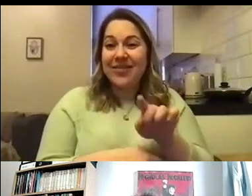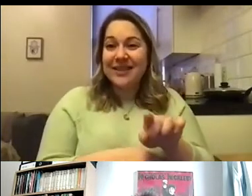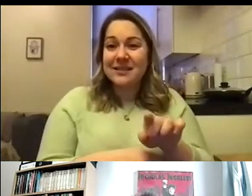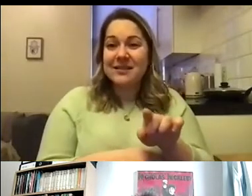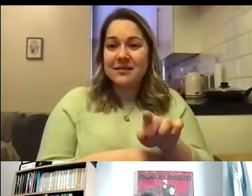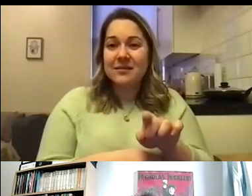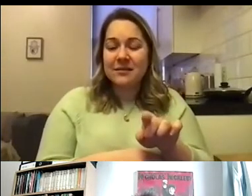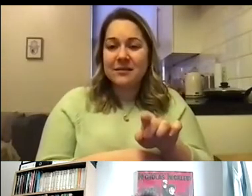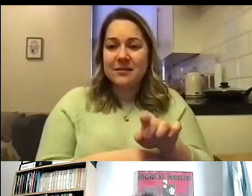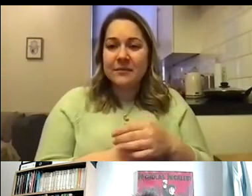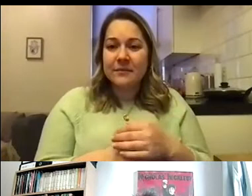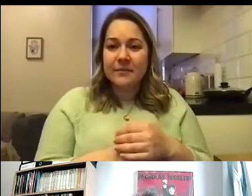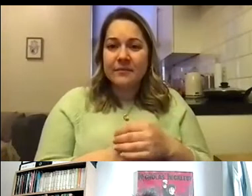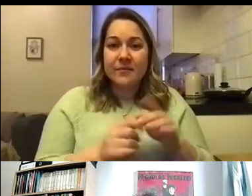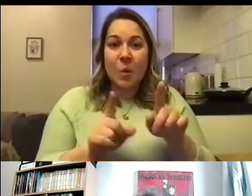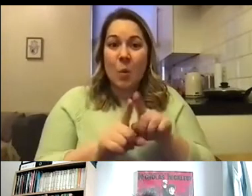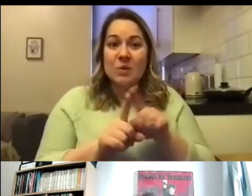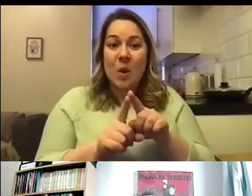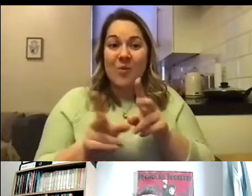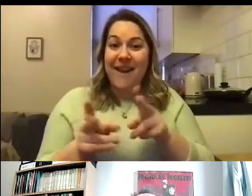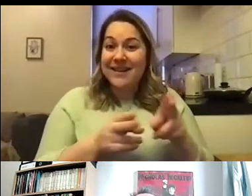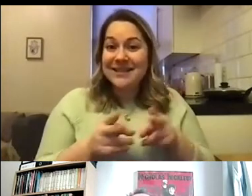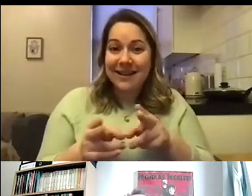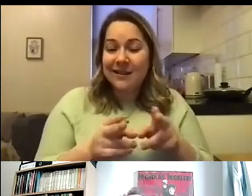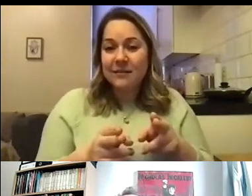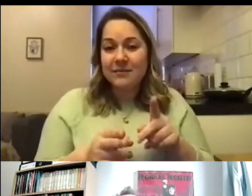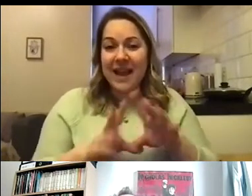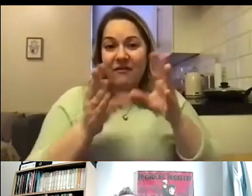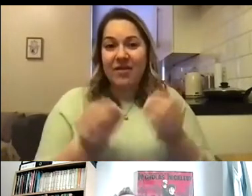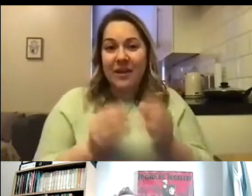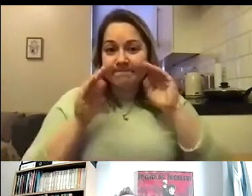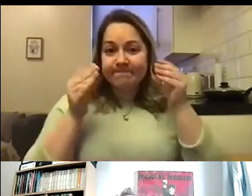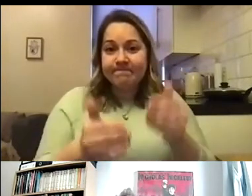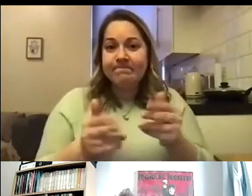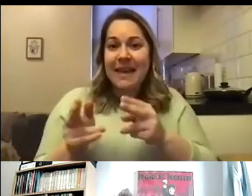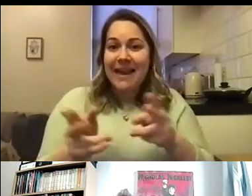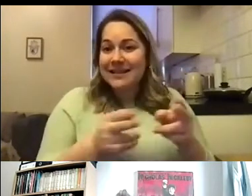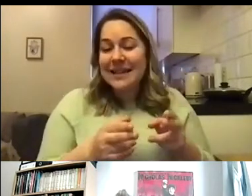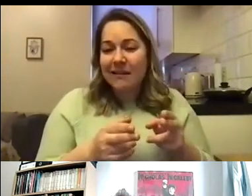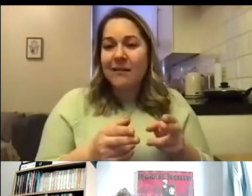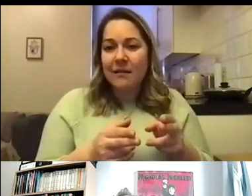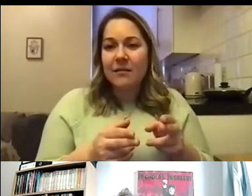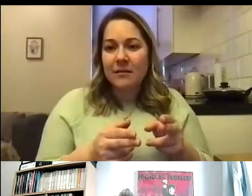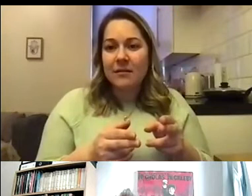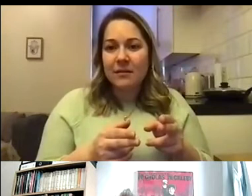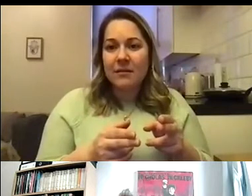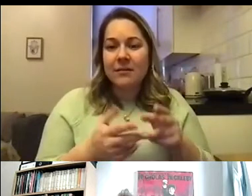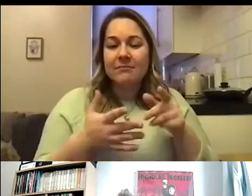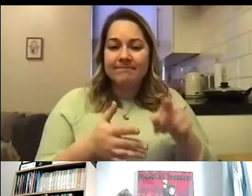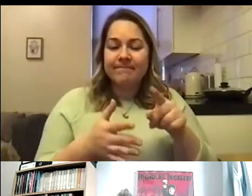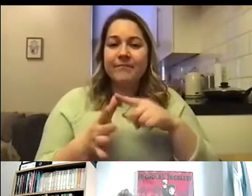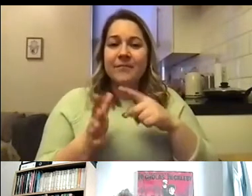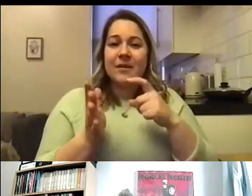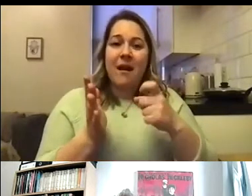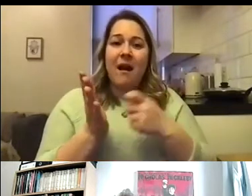of editing, you know, so the whole thing is about editing, which I guess is also what archives